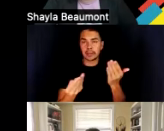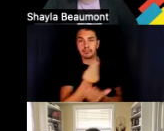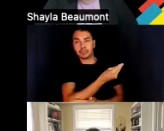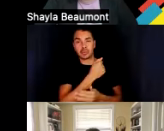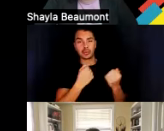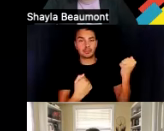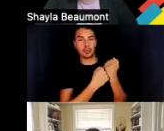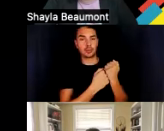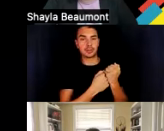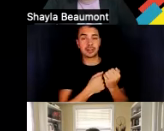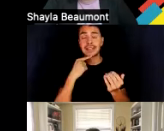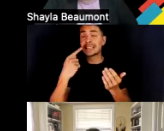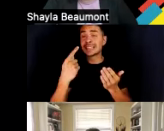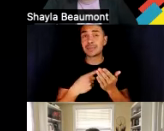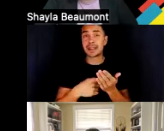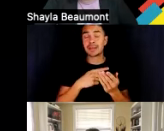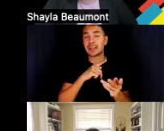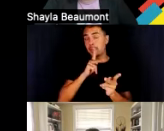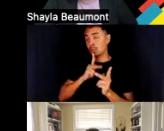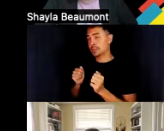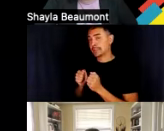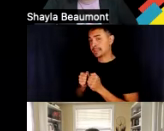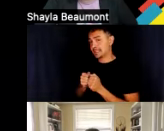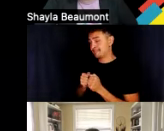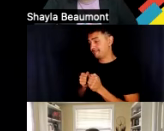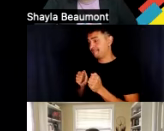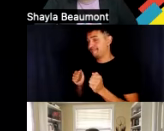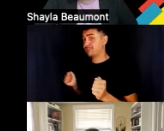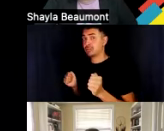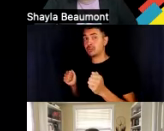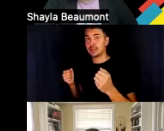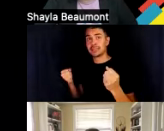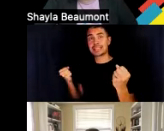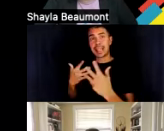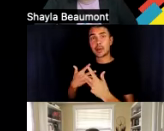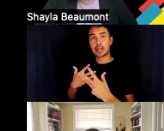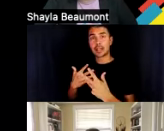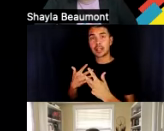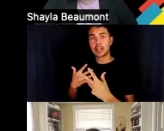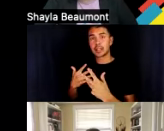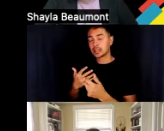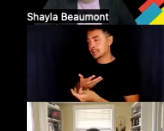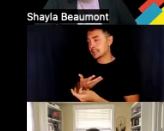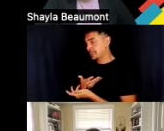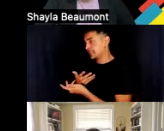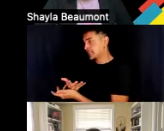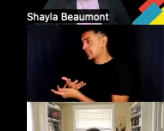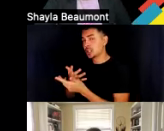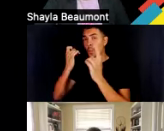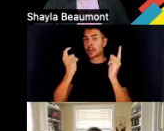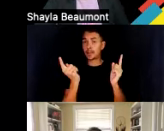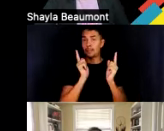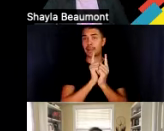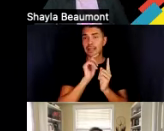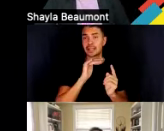sometimes something really scary to disclose in general. And you want to be met with a reception that kind of meets that, right?